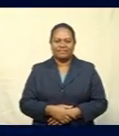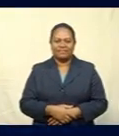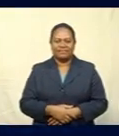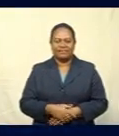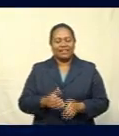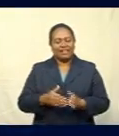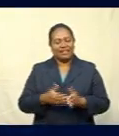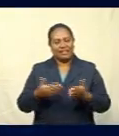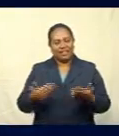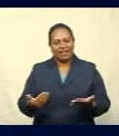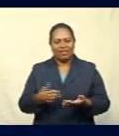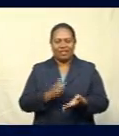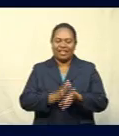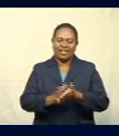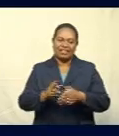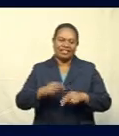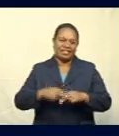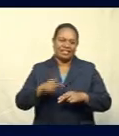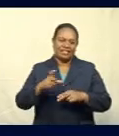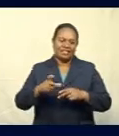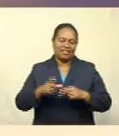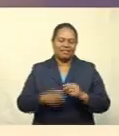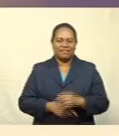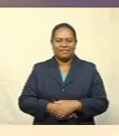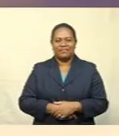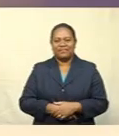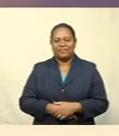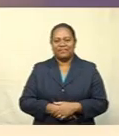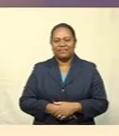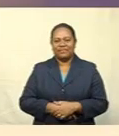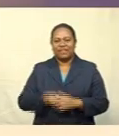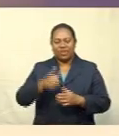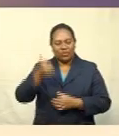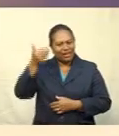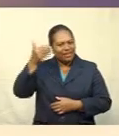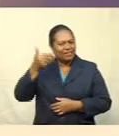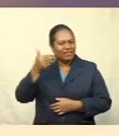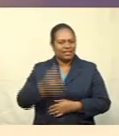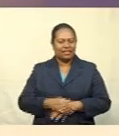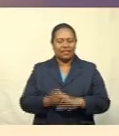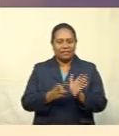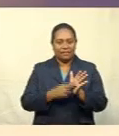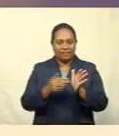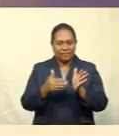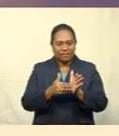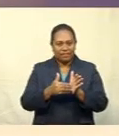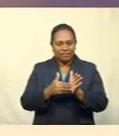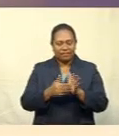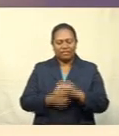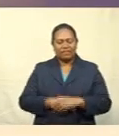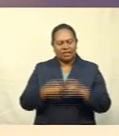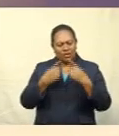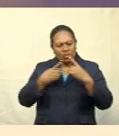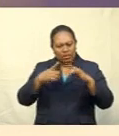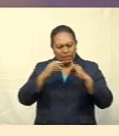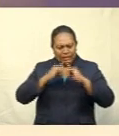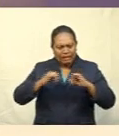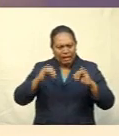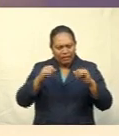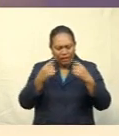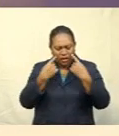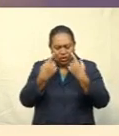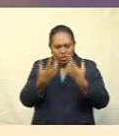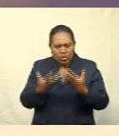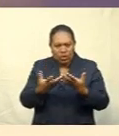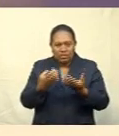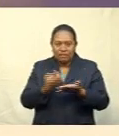Sanifa joins us now with the latest from the money market. Good evening. New Zealand's March quarter business survey has signaled that their